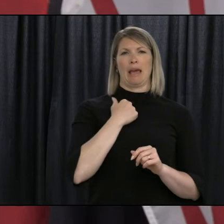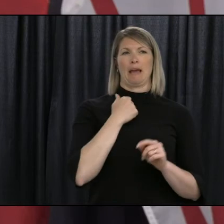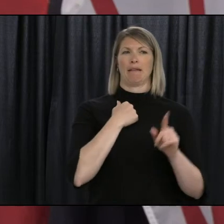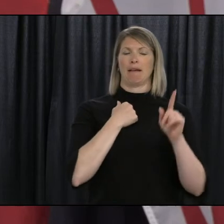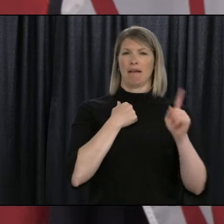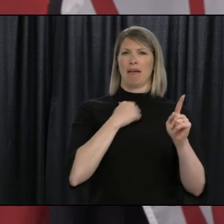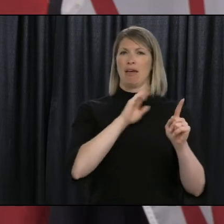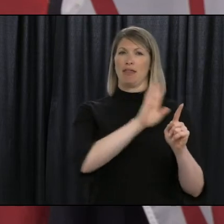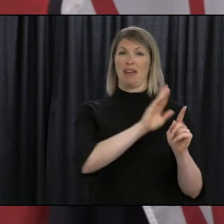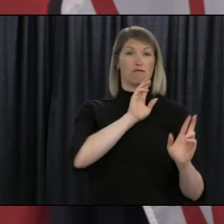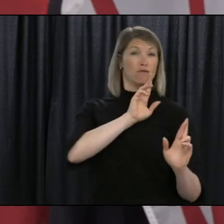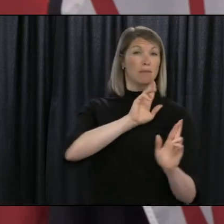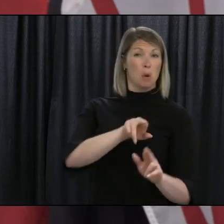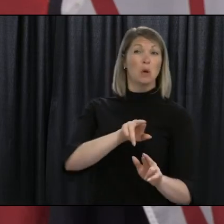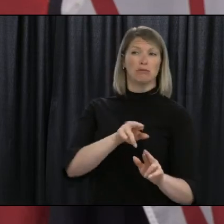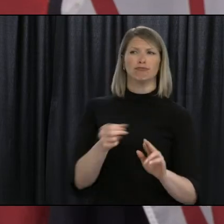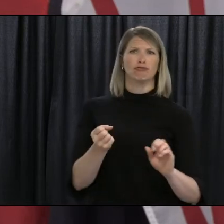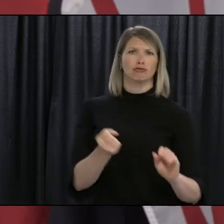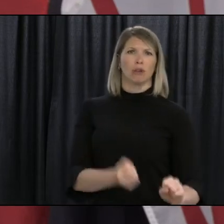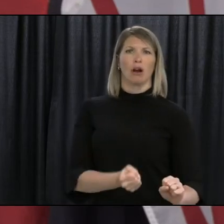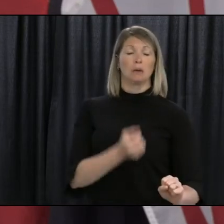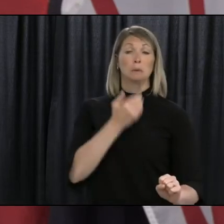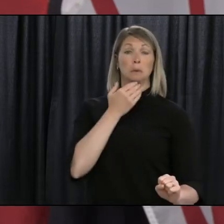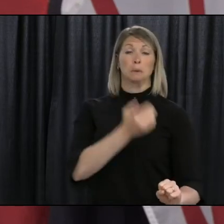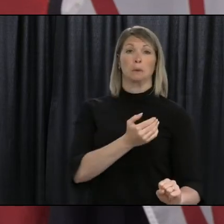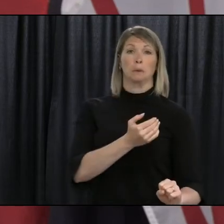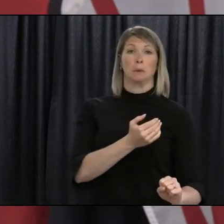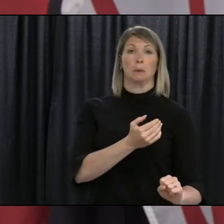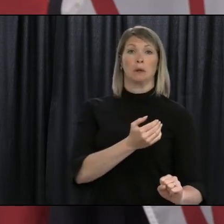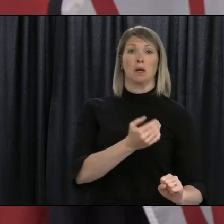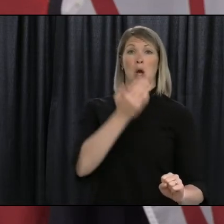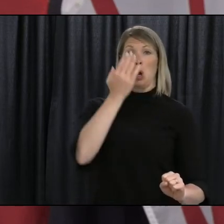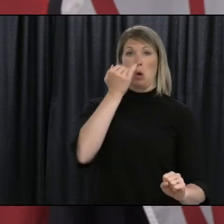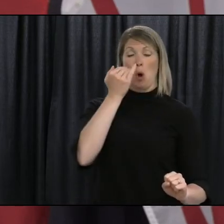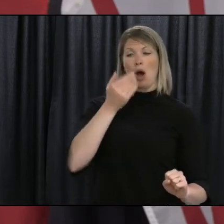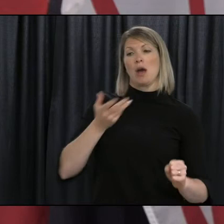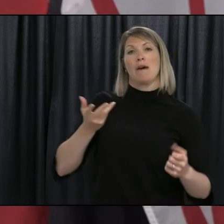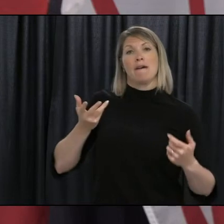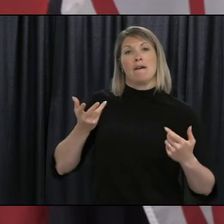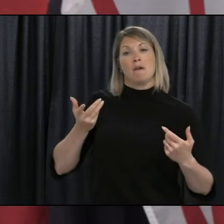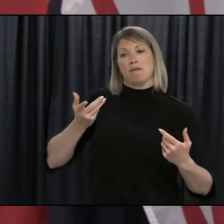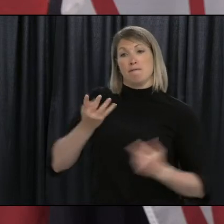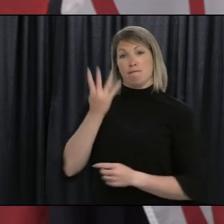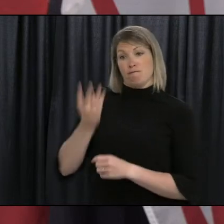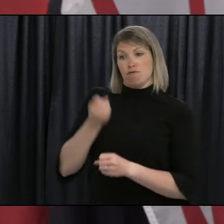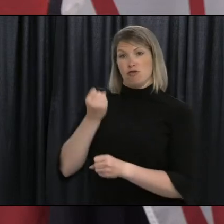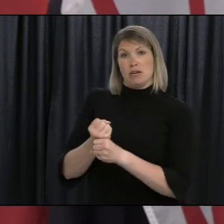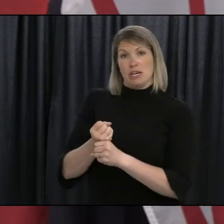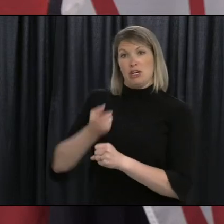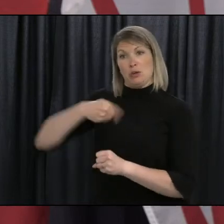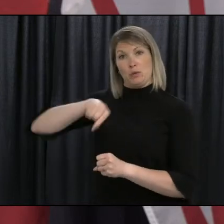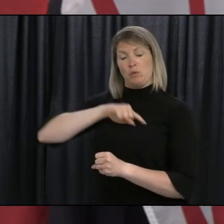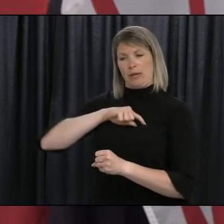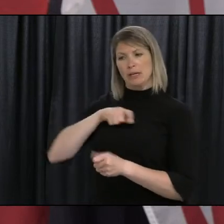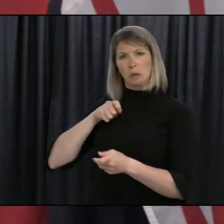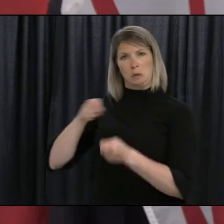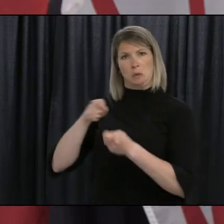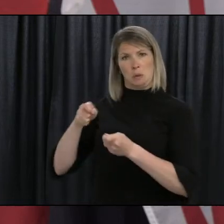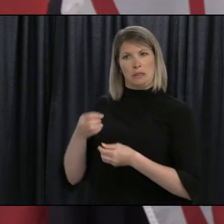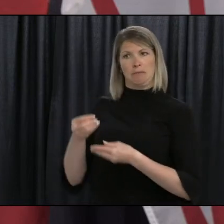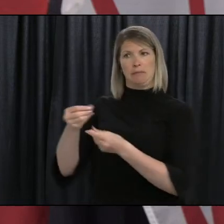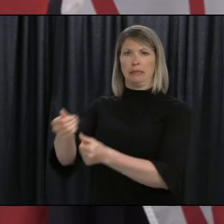rating where it is the solid fiscal management of the Treasury in this province. I